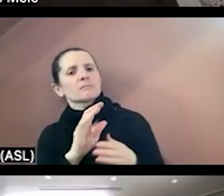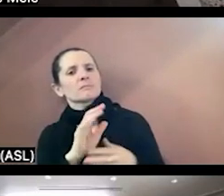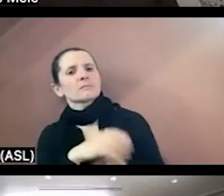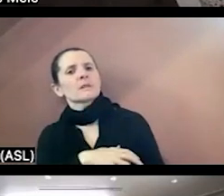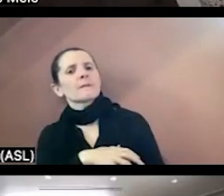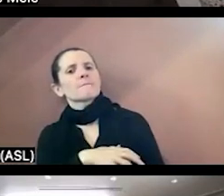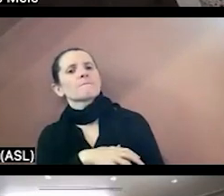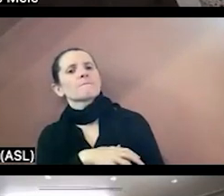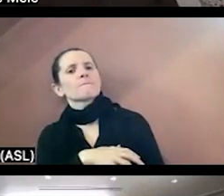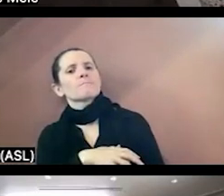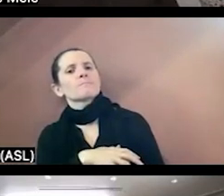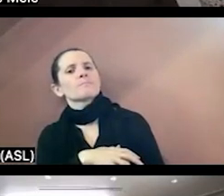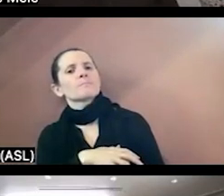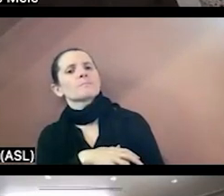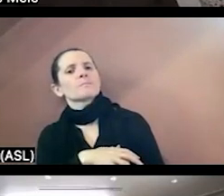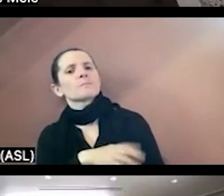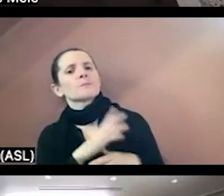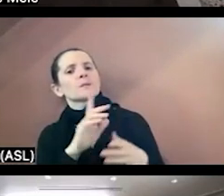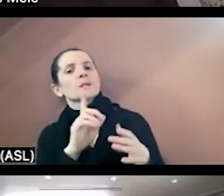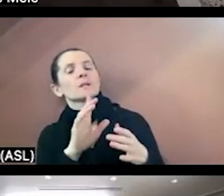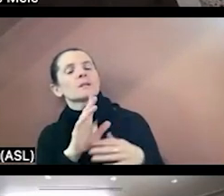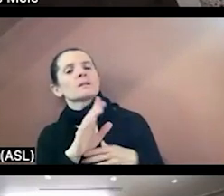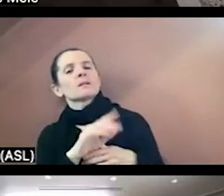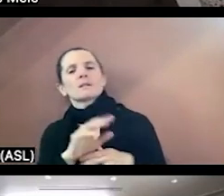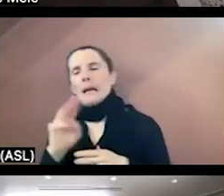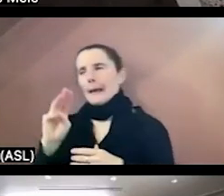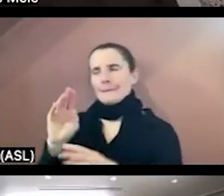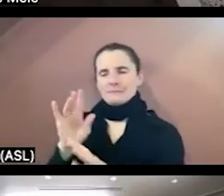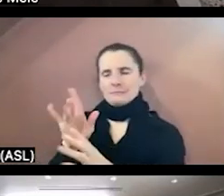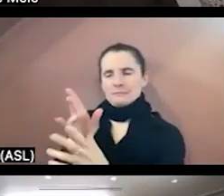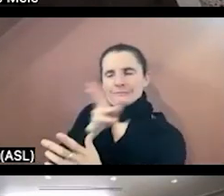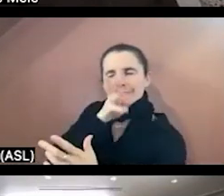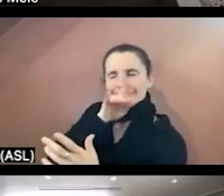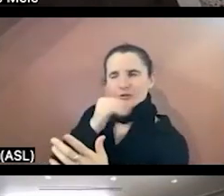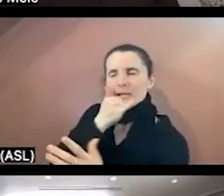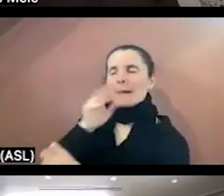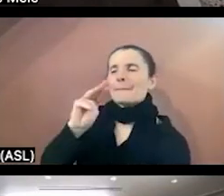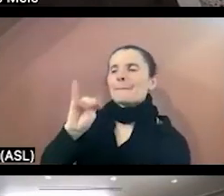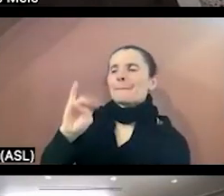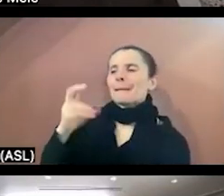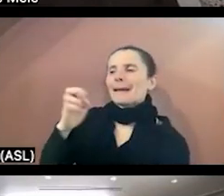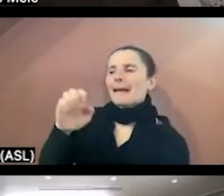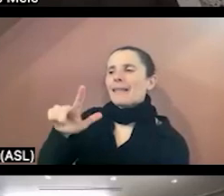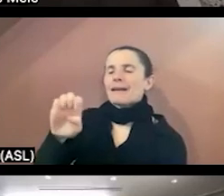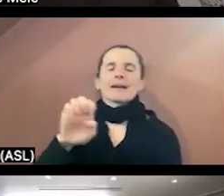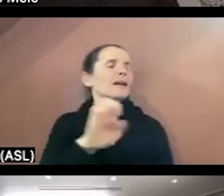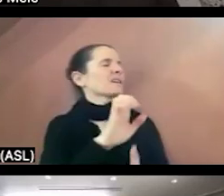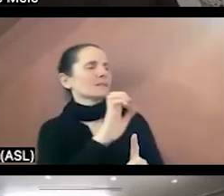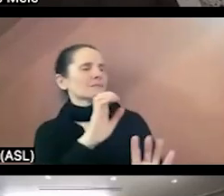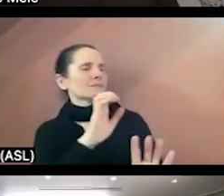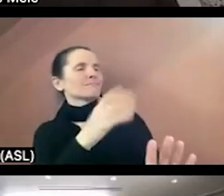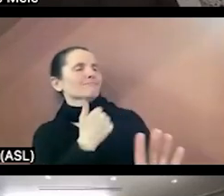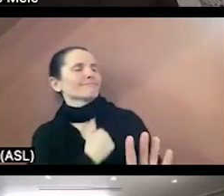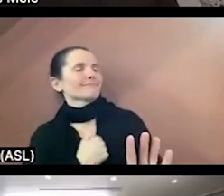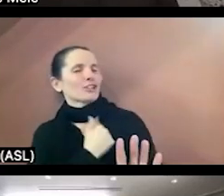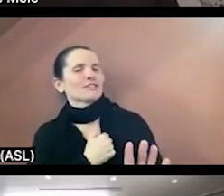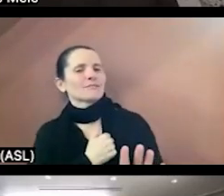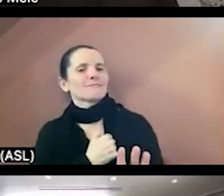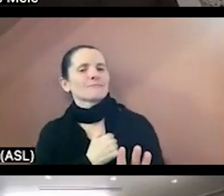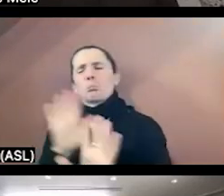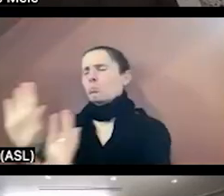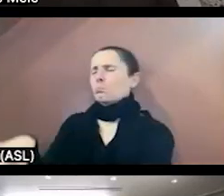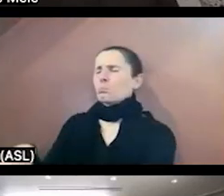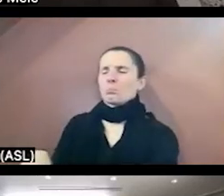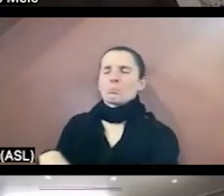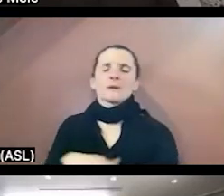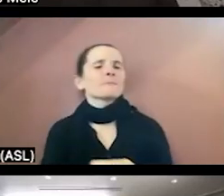Michelle. It is right. All right. Michele, Michele is the pronunciation, but Michelle. it's typical. It's typical. No worries.